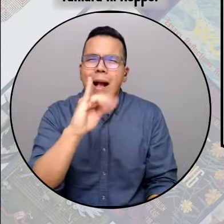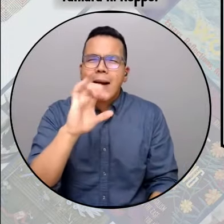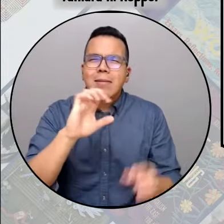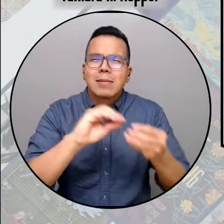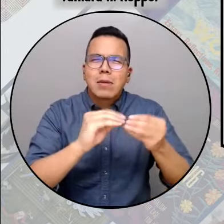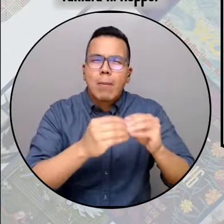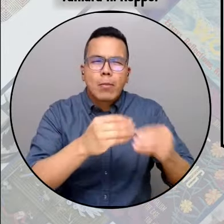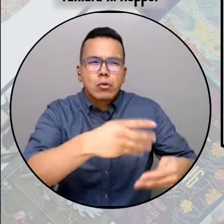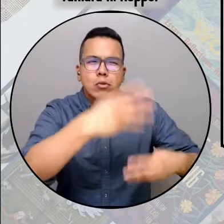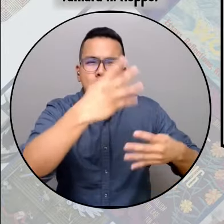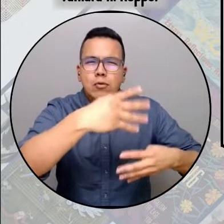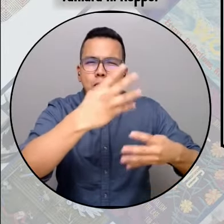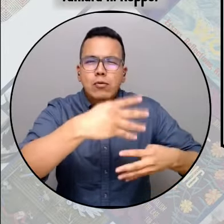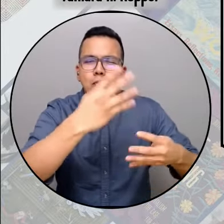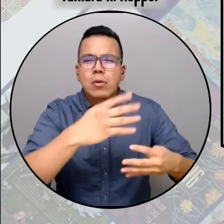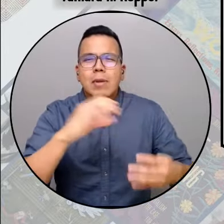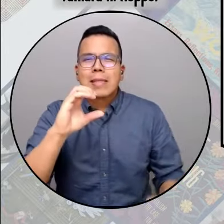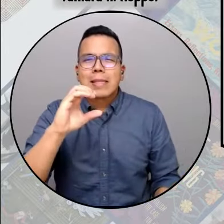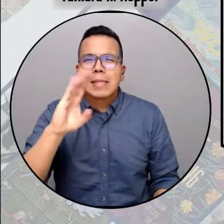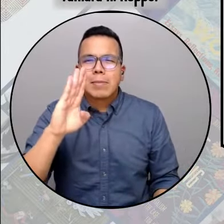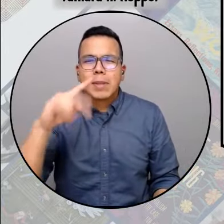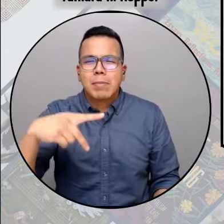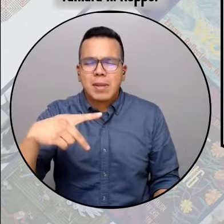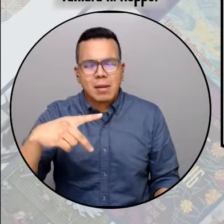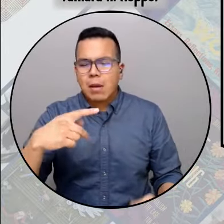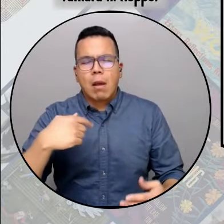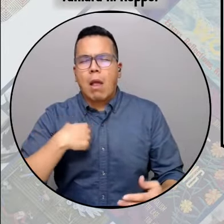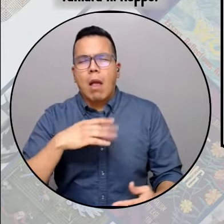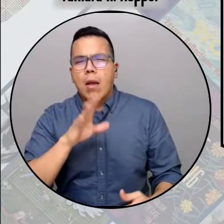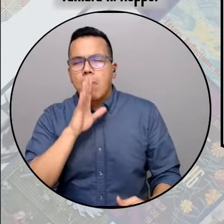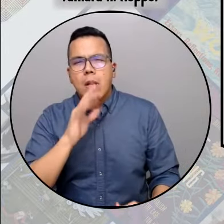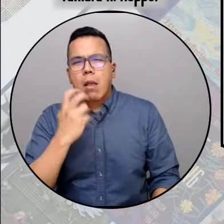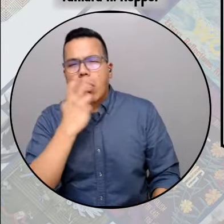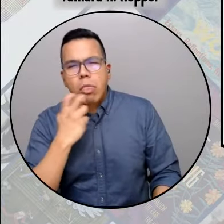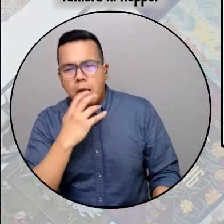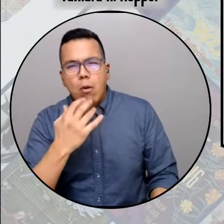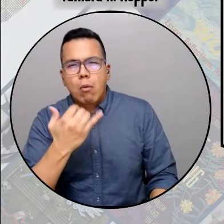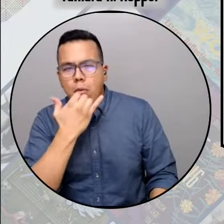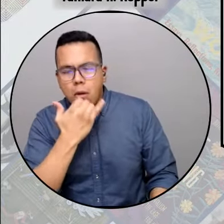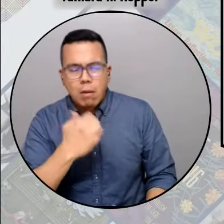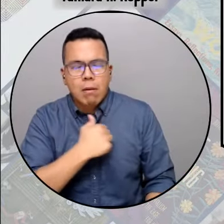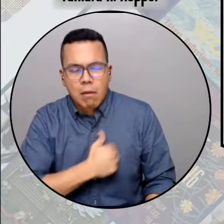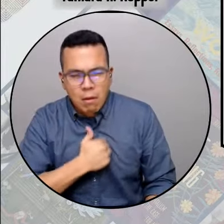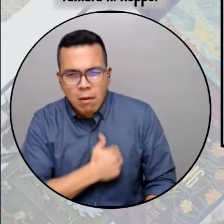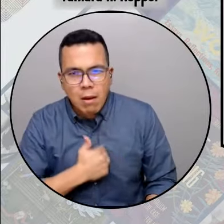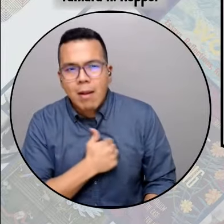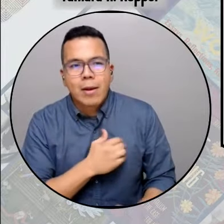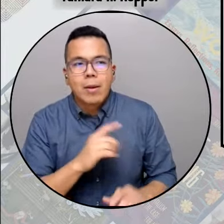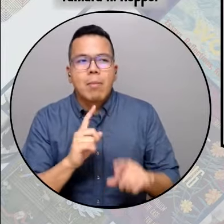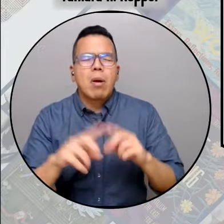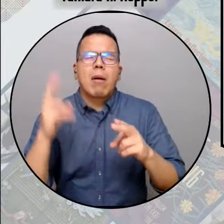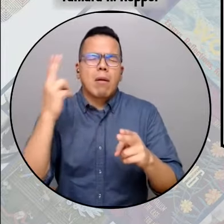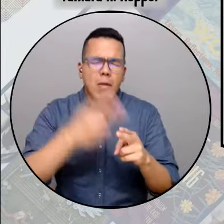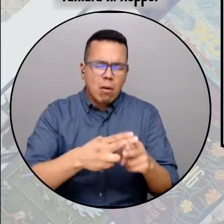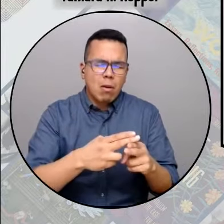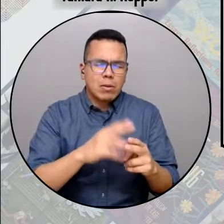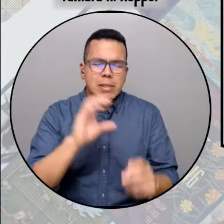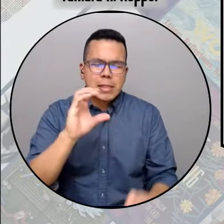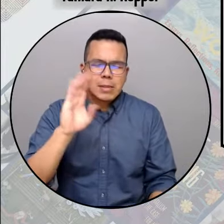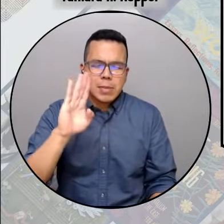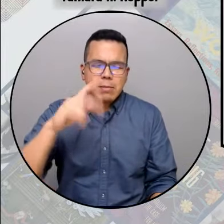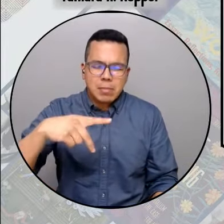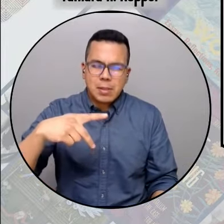Patrol, excuse me, Border CBP, I always get that acronym confused, right? So we'll just call it the Border Agency.